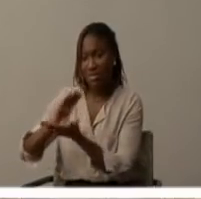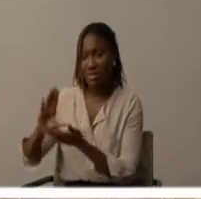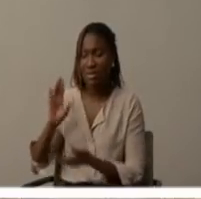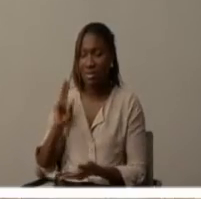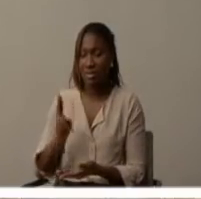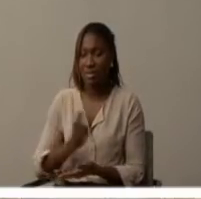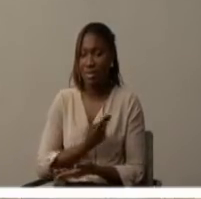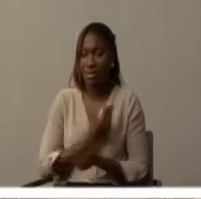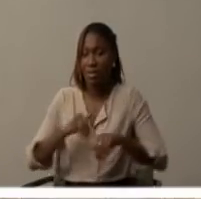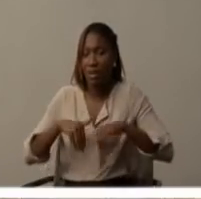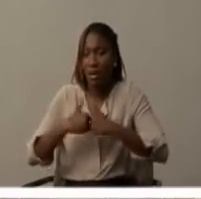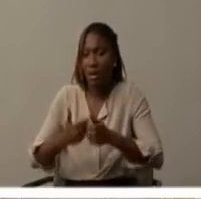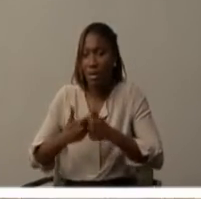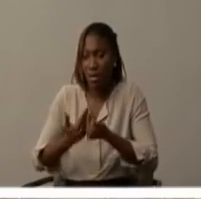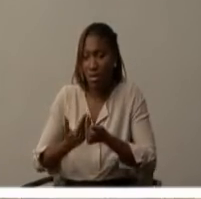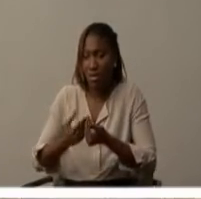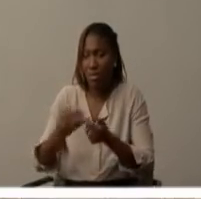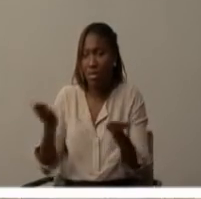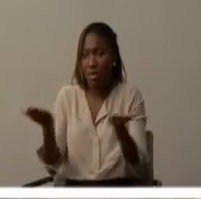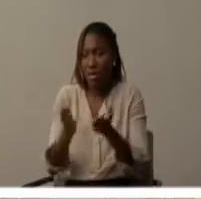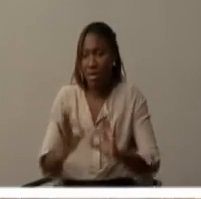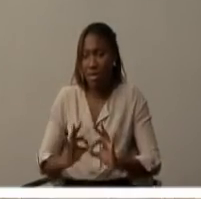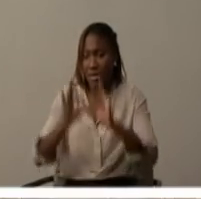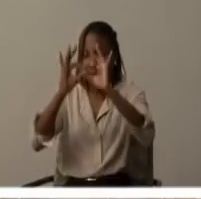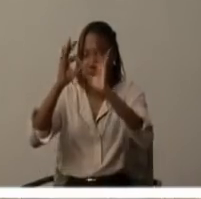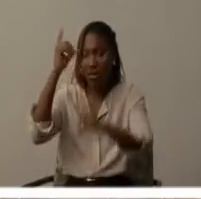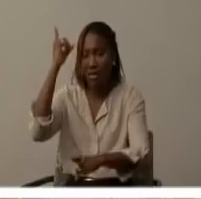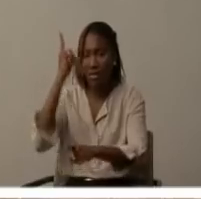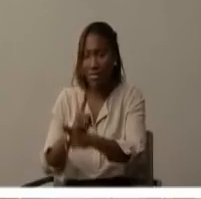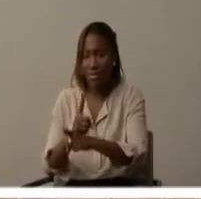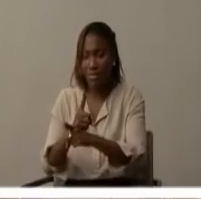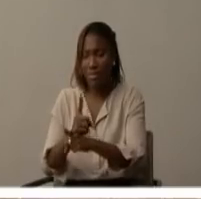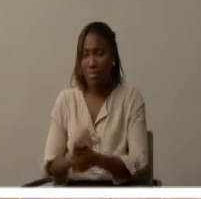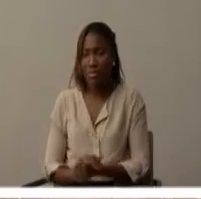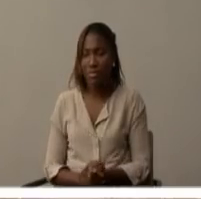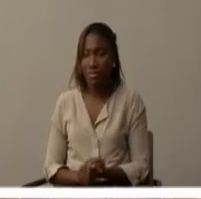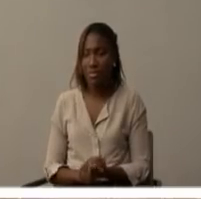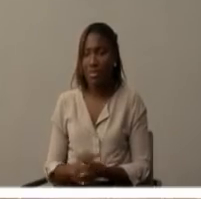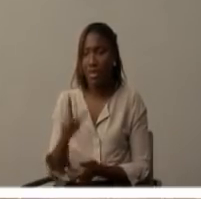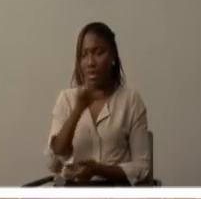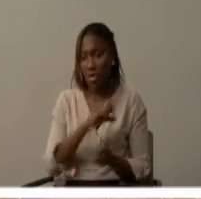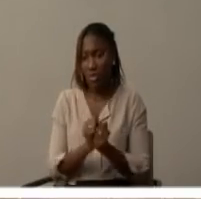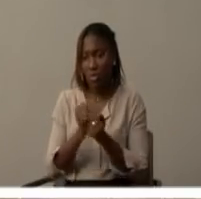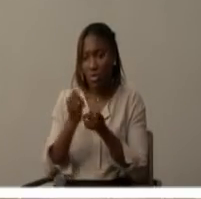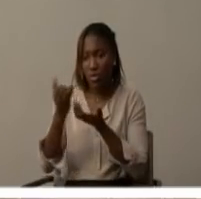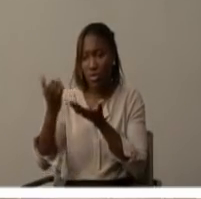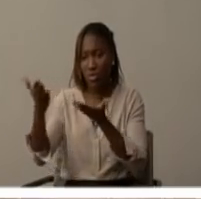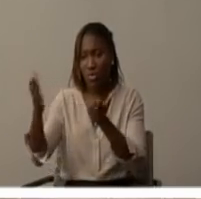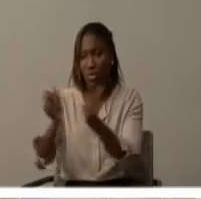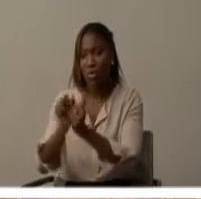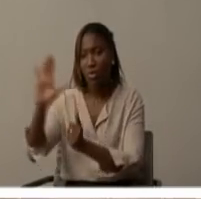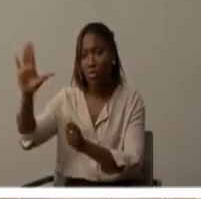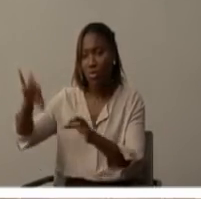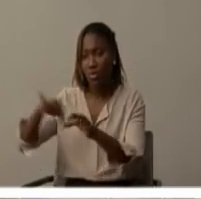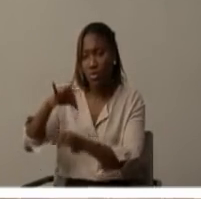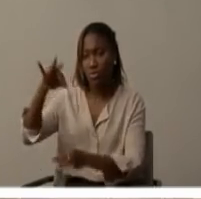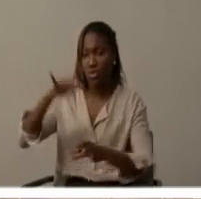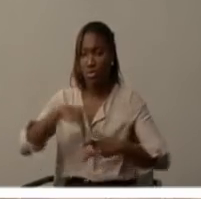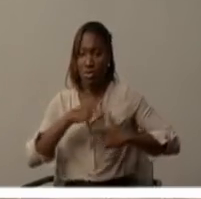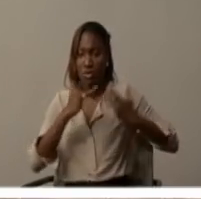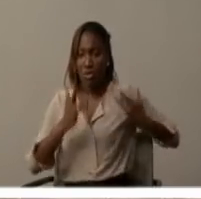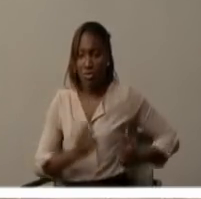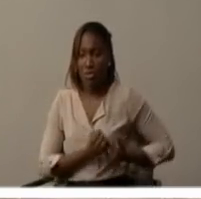of this sacrifice through Christ our Lord. Amen. The Lord be with you. And with your spirit. Lift up